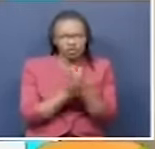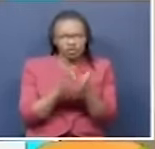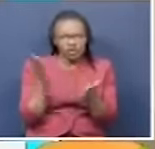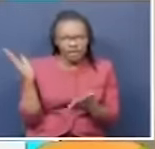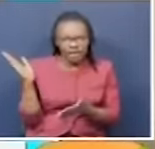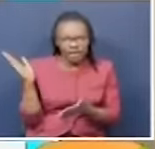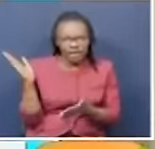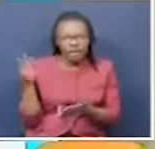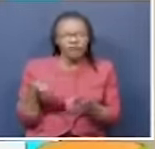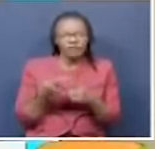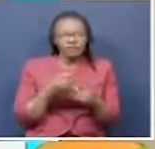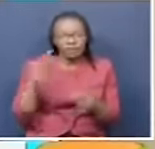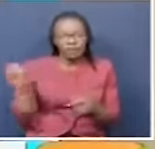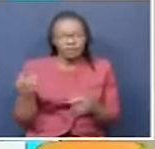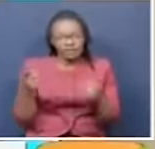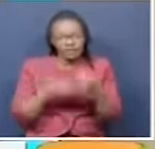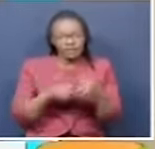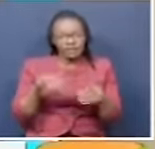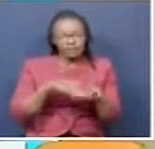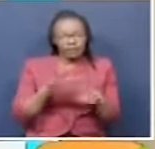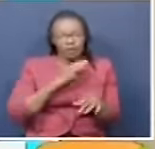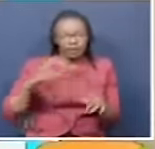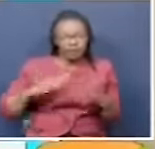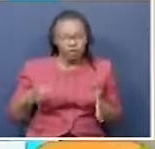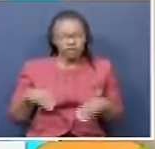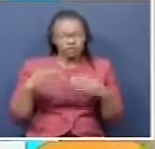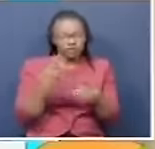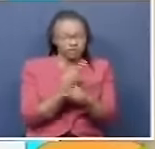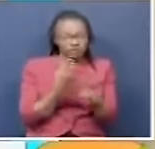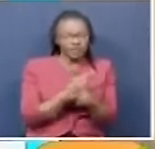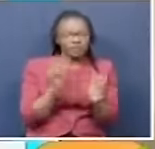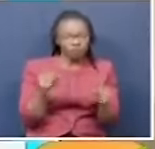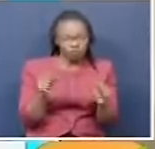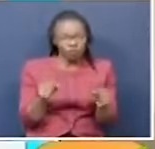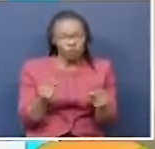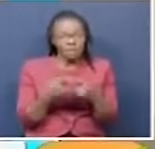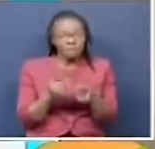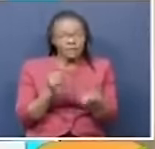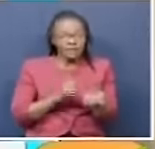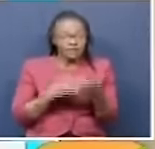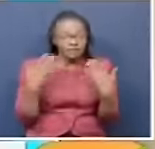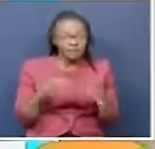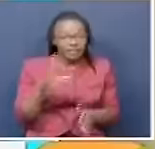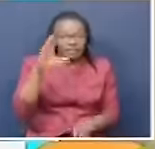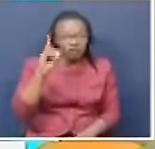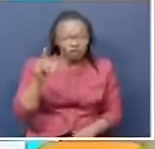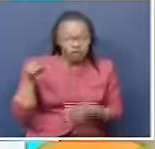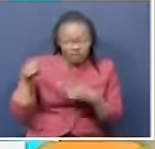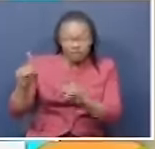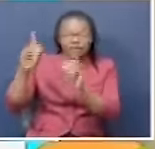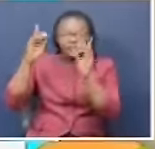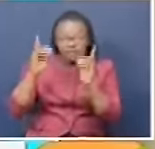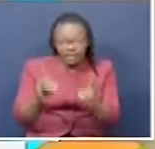source from this six-member committee who gave us these scenarios. But like we said, at the end of the day, it is Cord to decide.